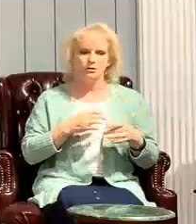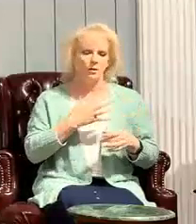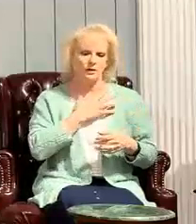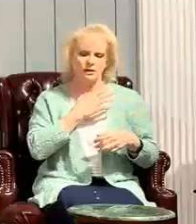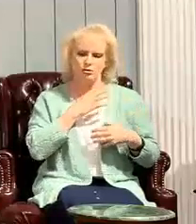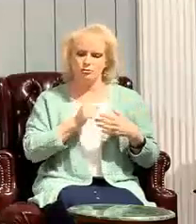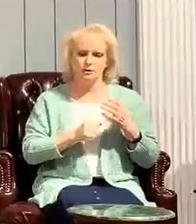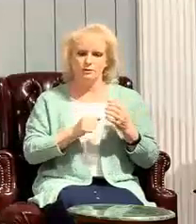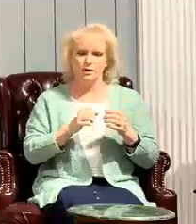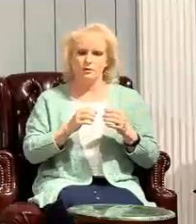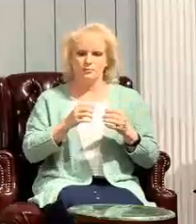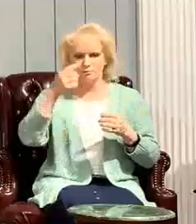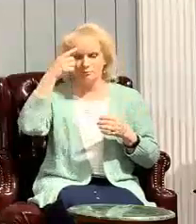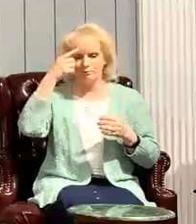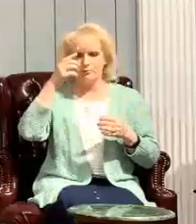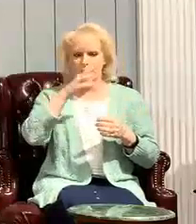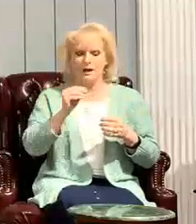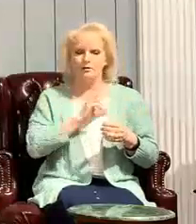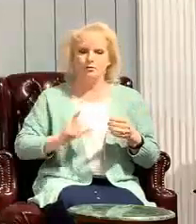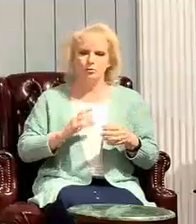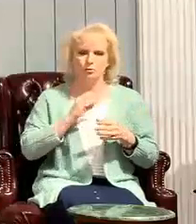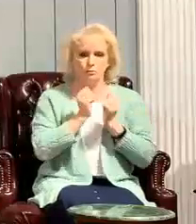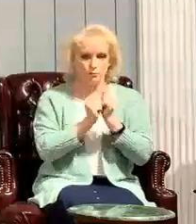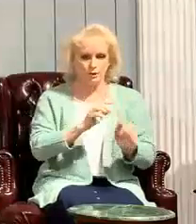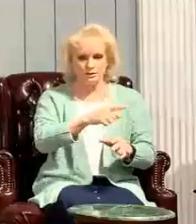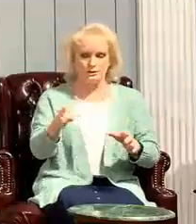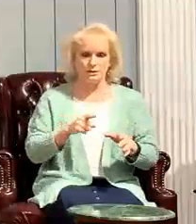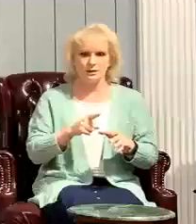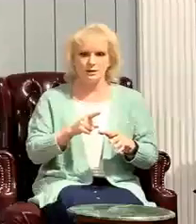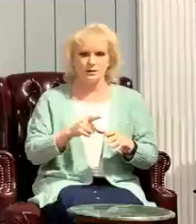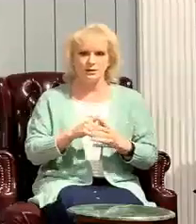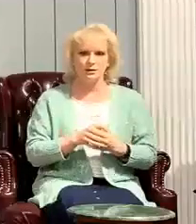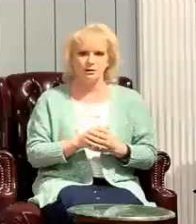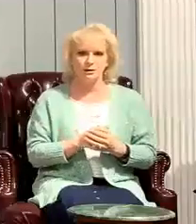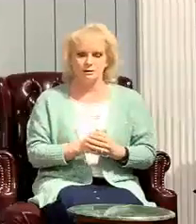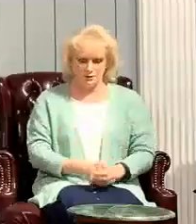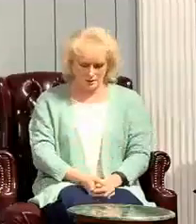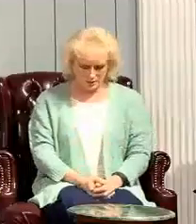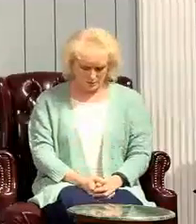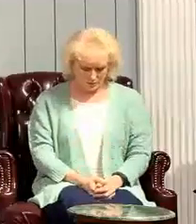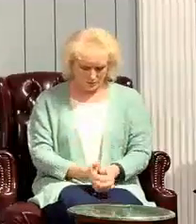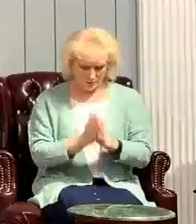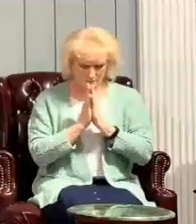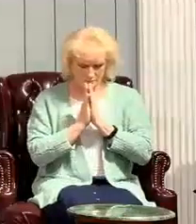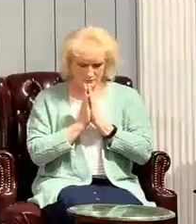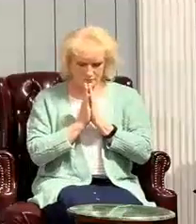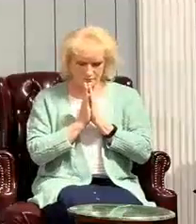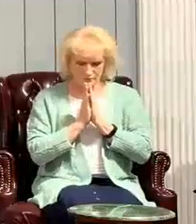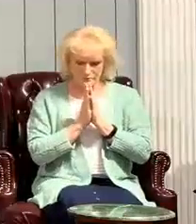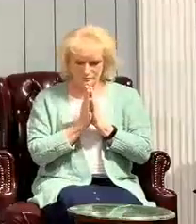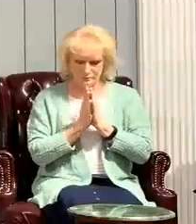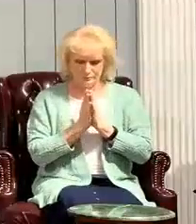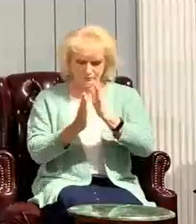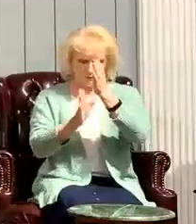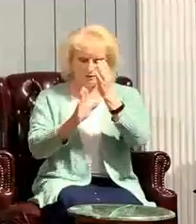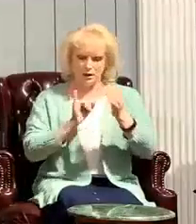shall bless thee in all thy works, and in all that thou puttest thine hand unto." And let's pray. So, Heavenly